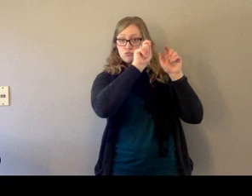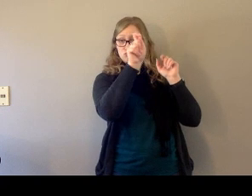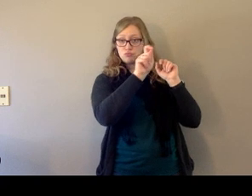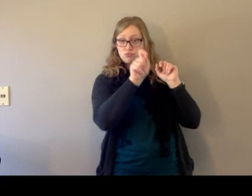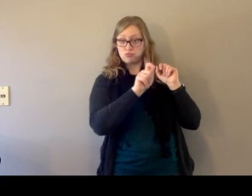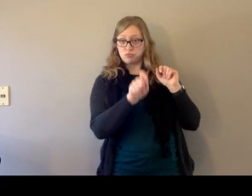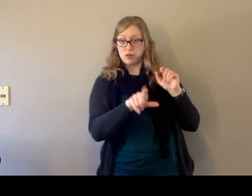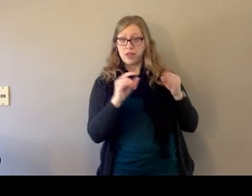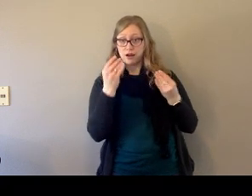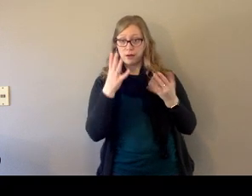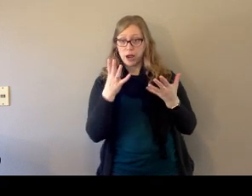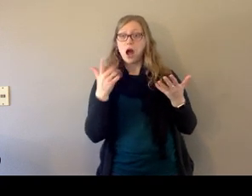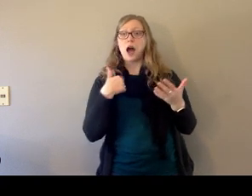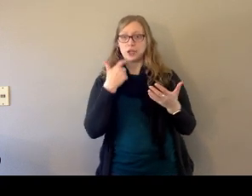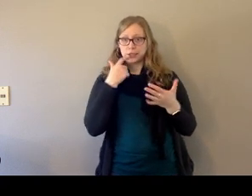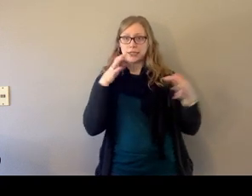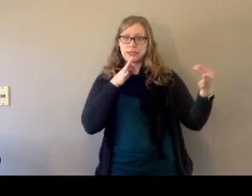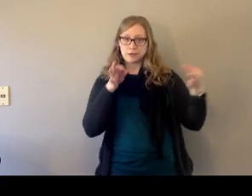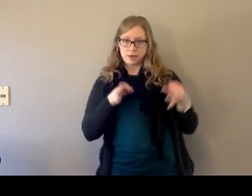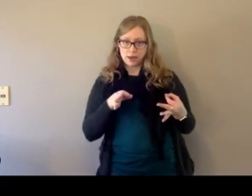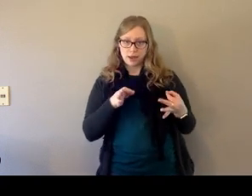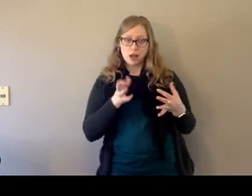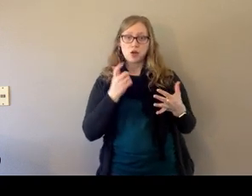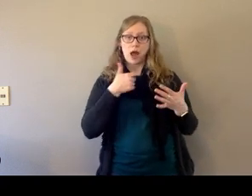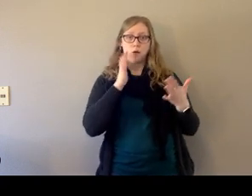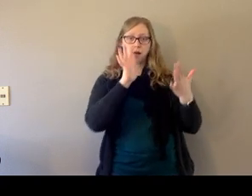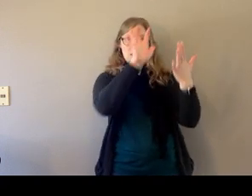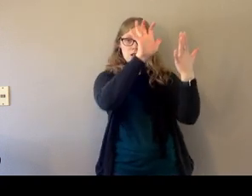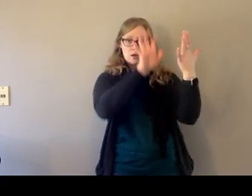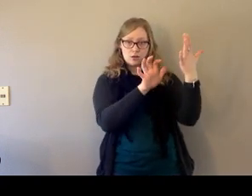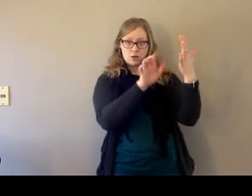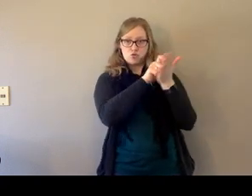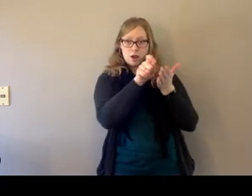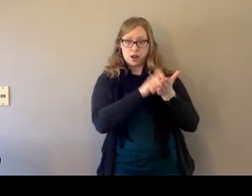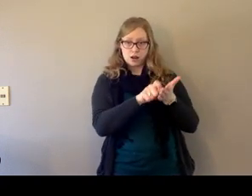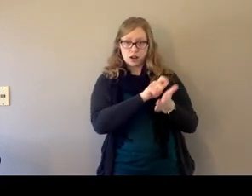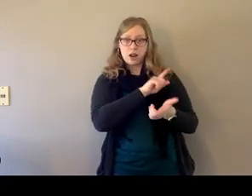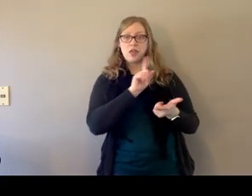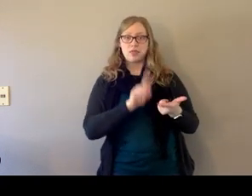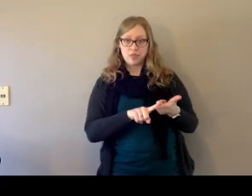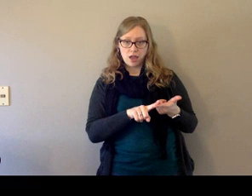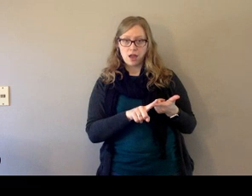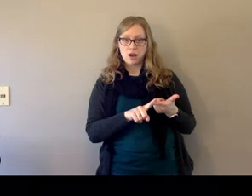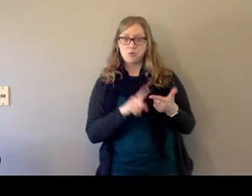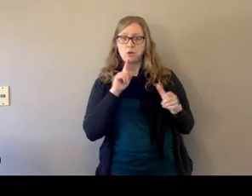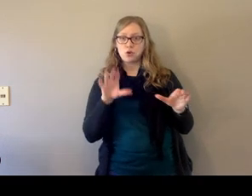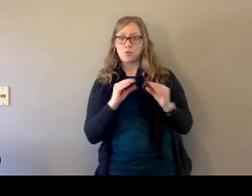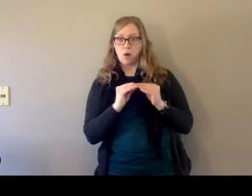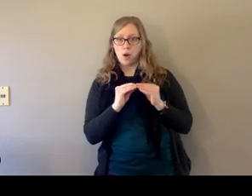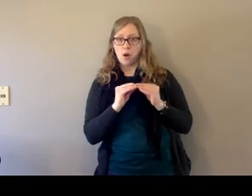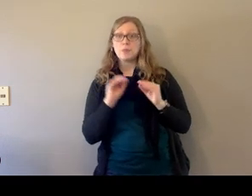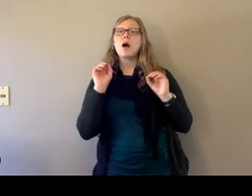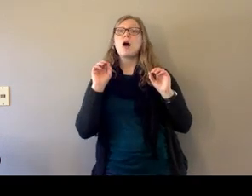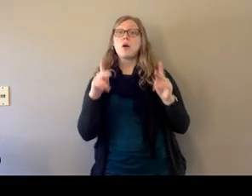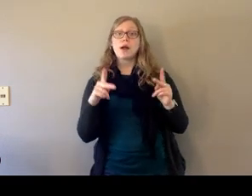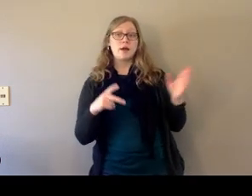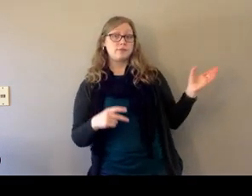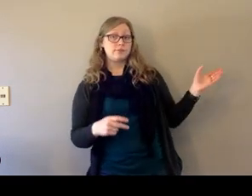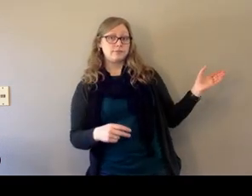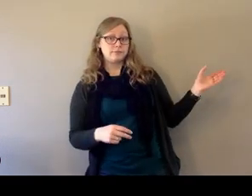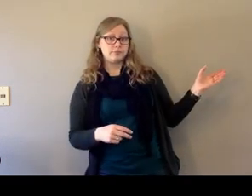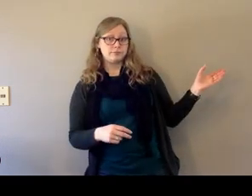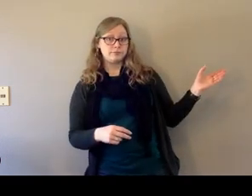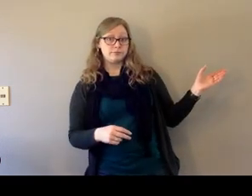just talked through, and then we'll come back and walk through. Okay, so I wrote down everything we talked